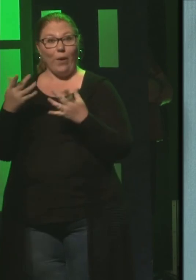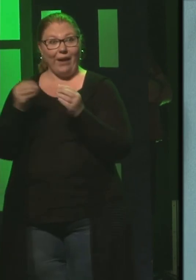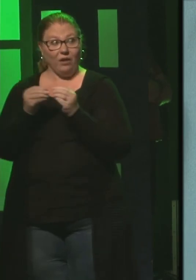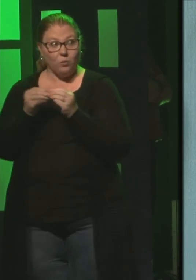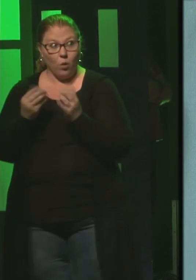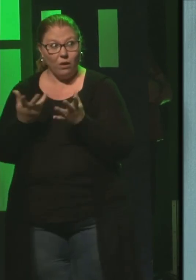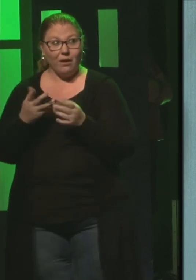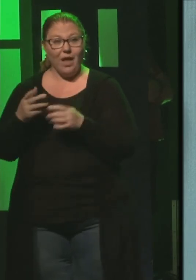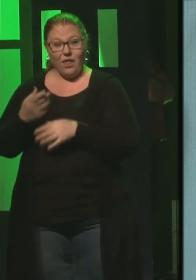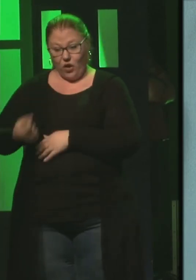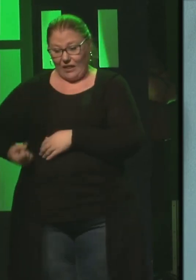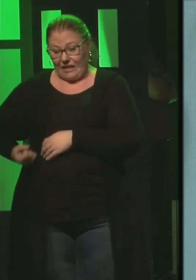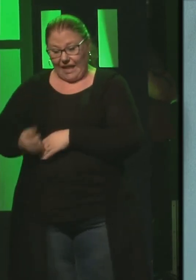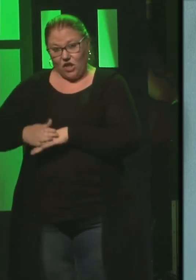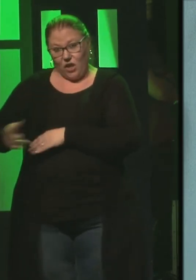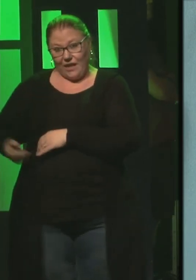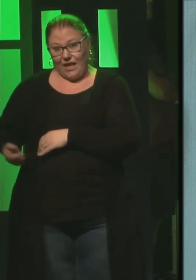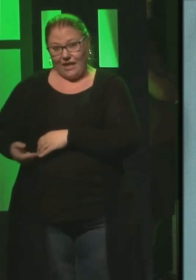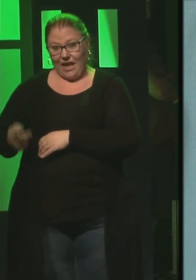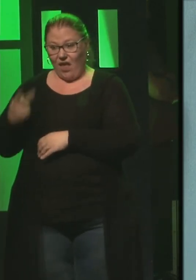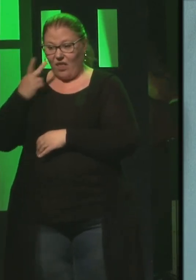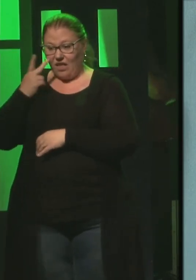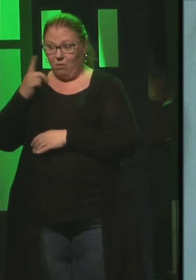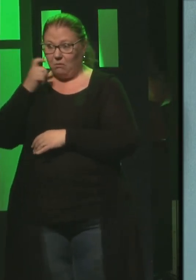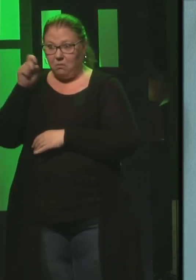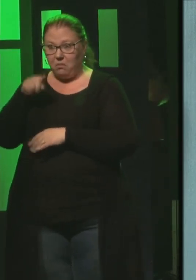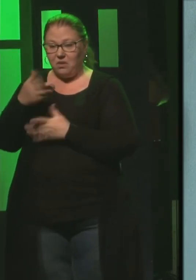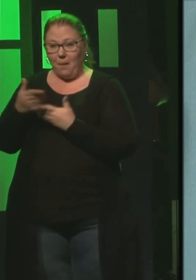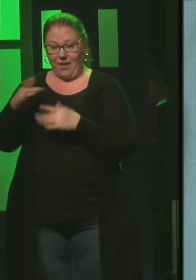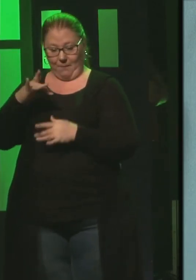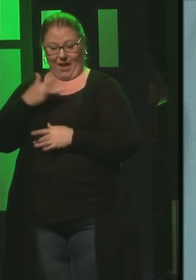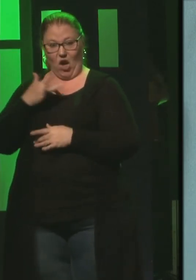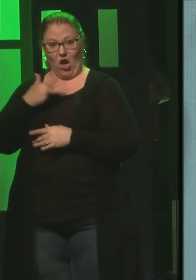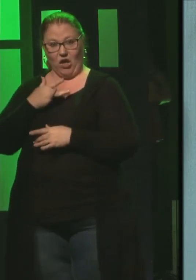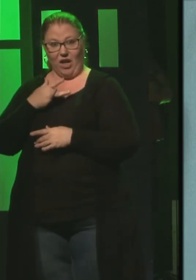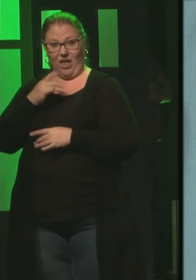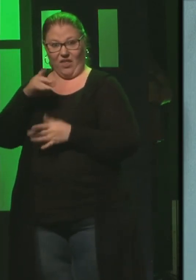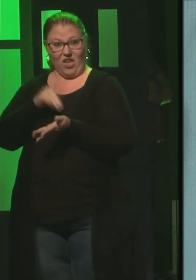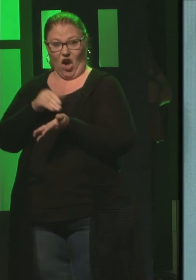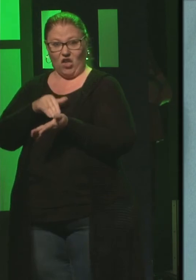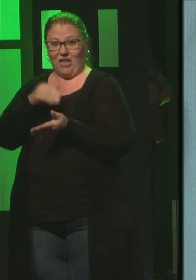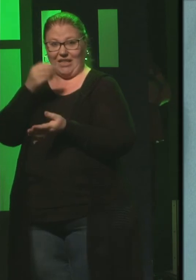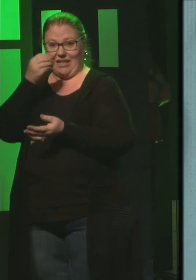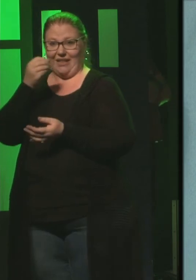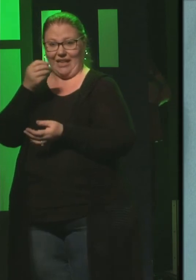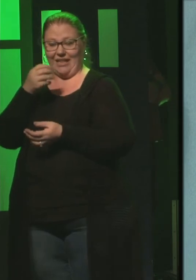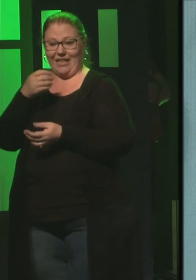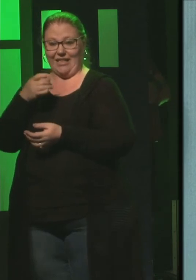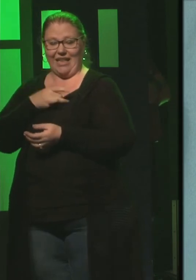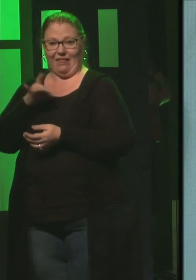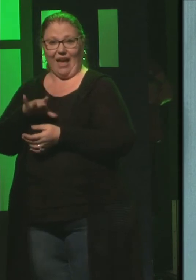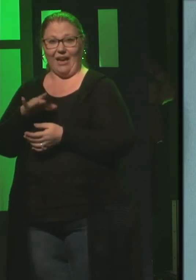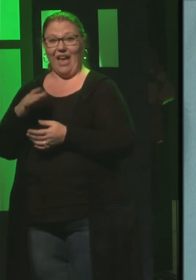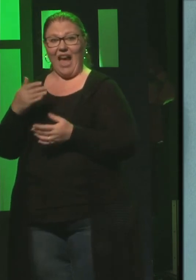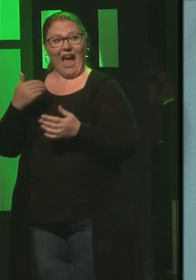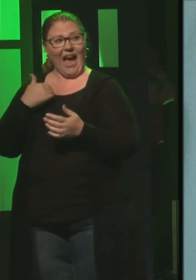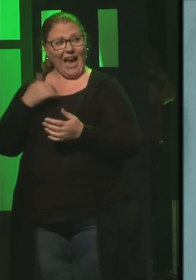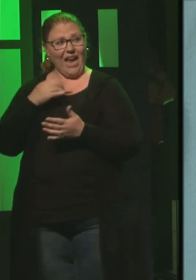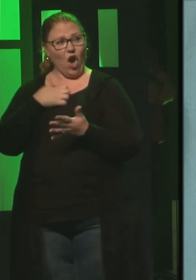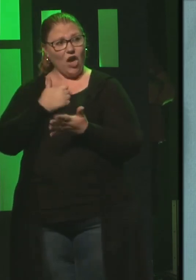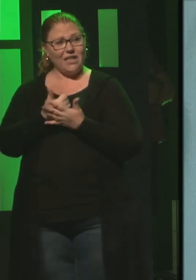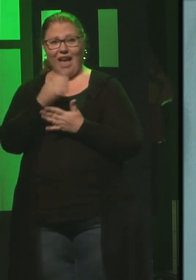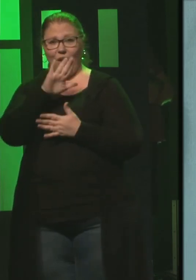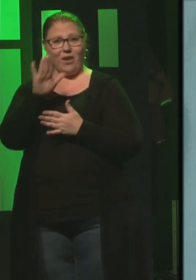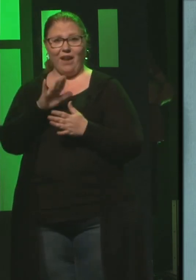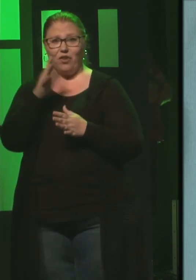the scans on the kidney, something was seen in my heart that the docs didn't like, which led to further tests. Turns out that I had a heart attack, never knew it,